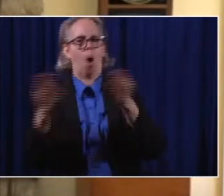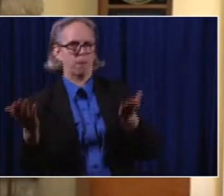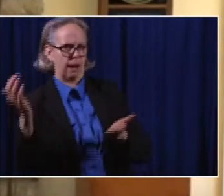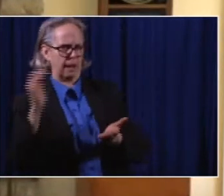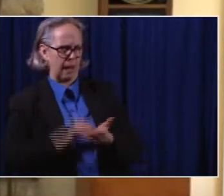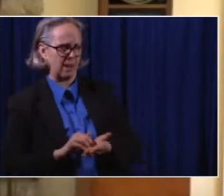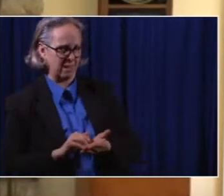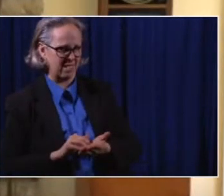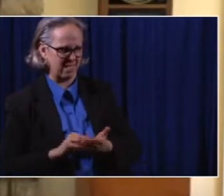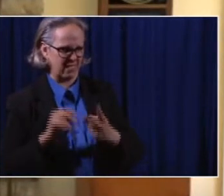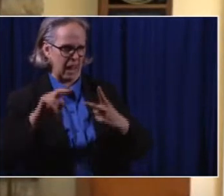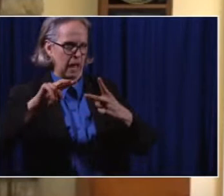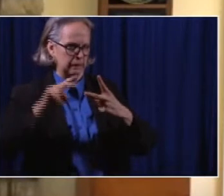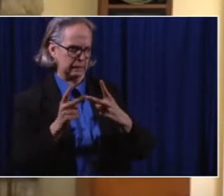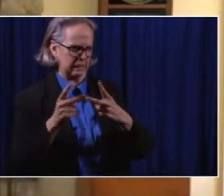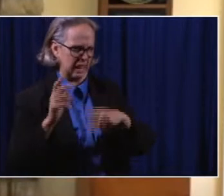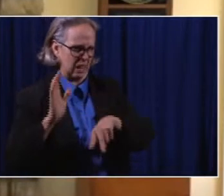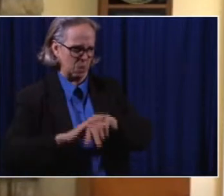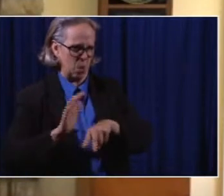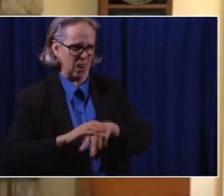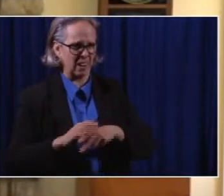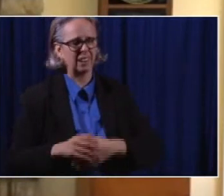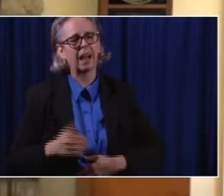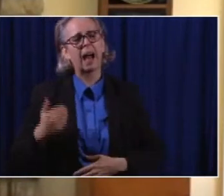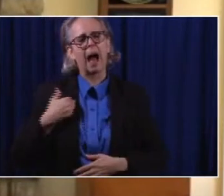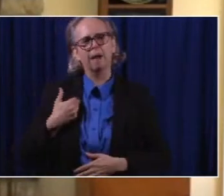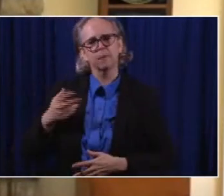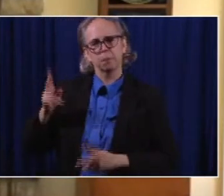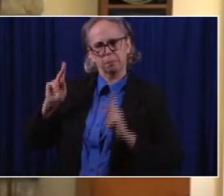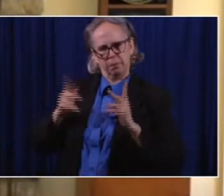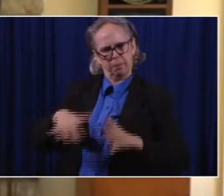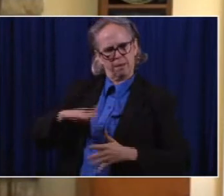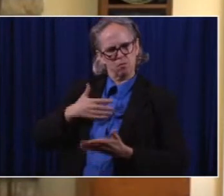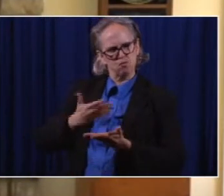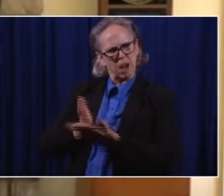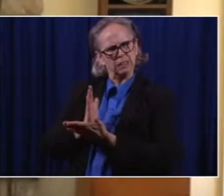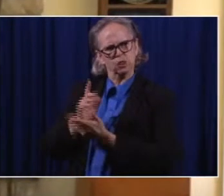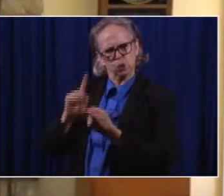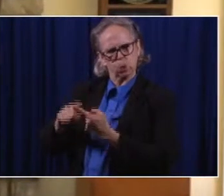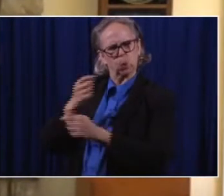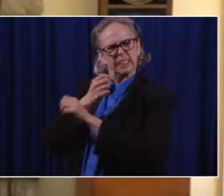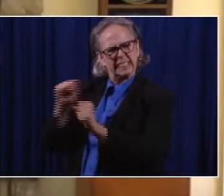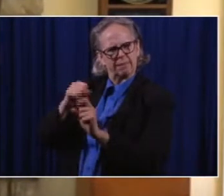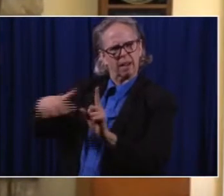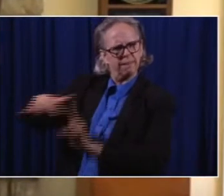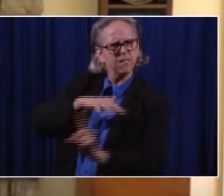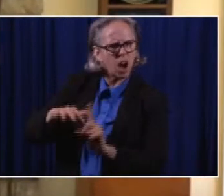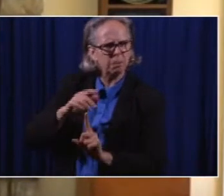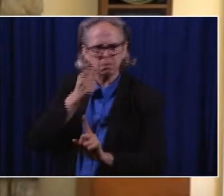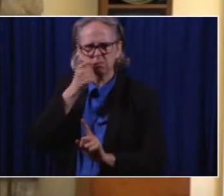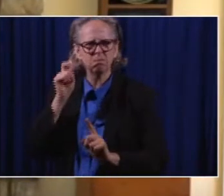environment. Employees have a right to have a safe environment. That's how we intend to do it.